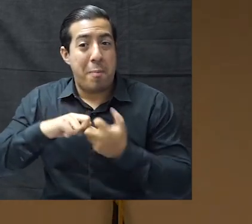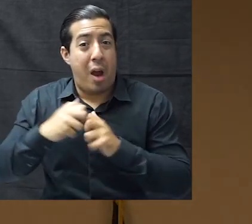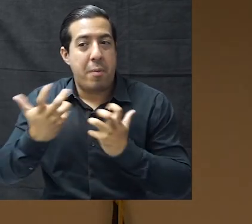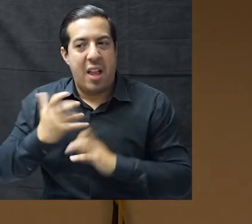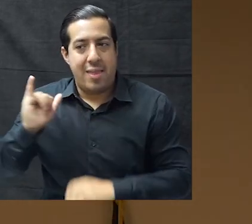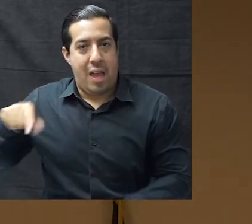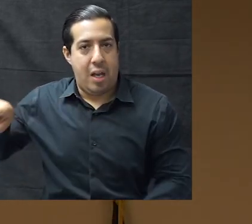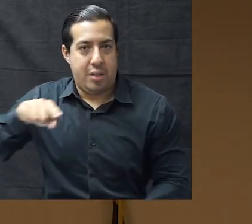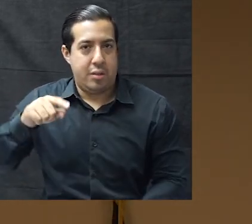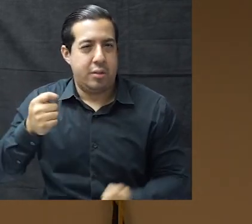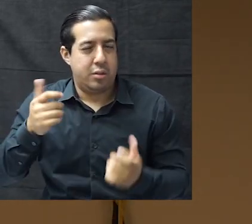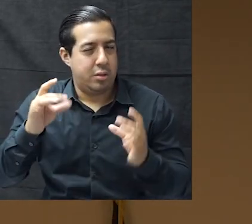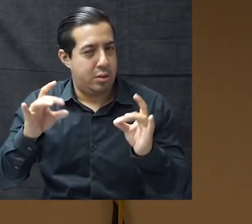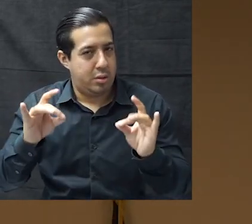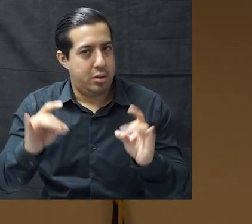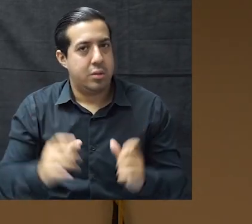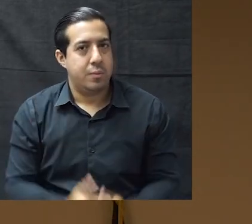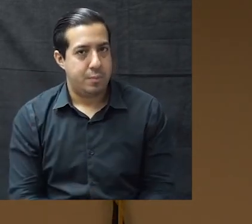is.